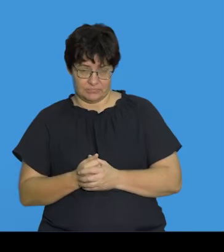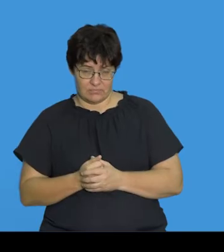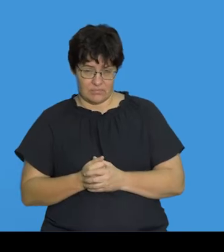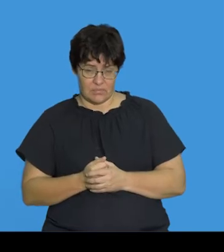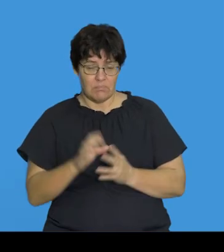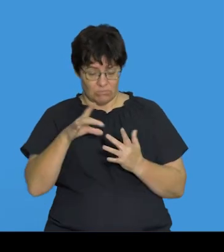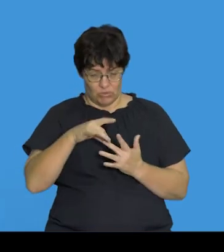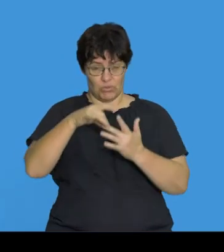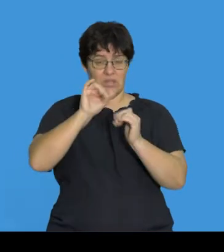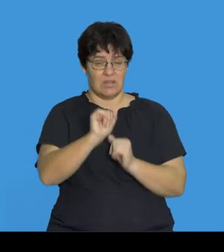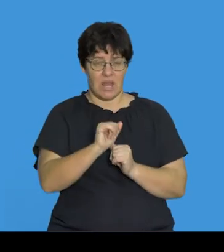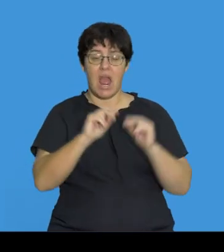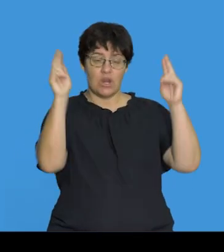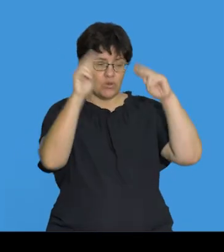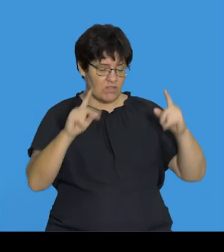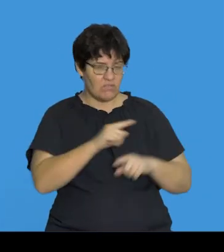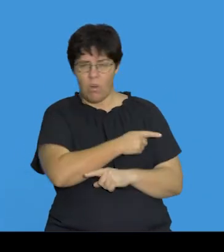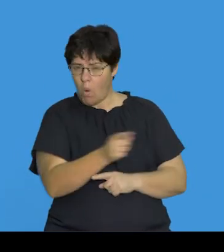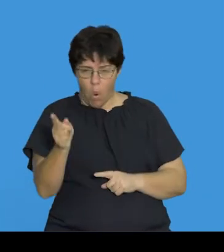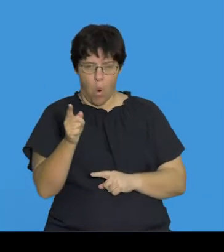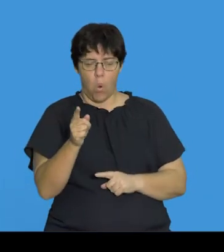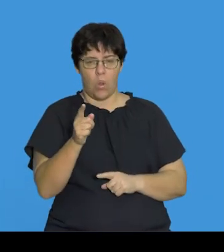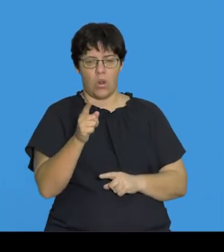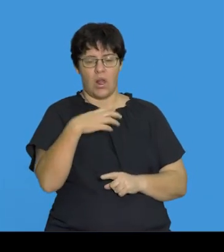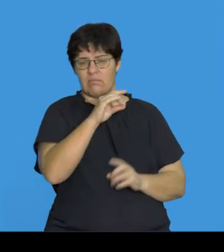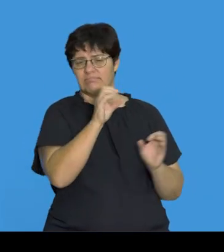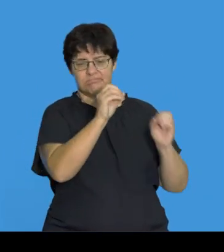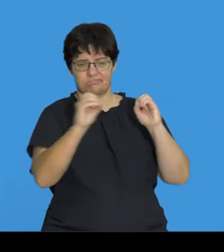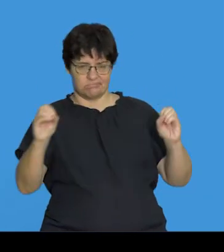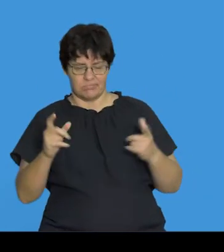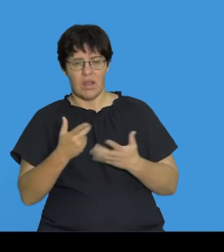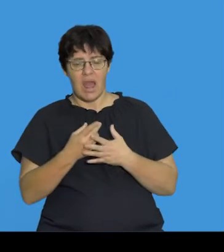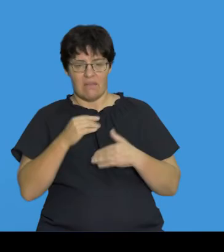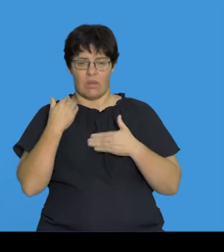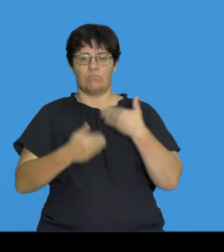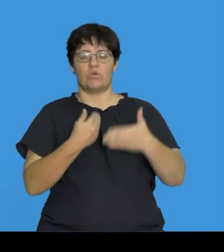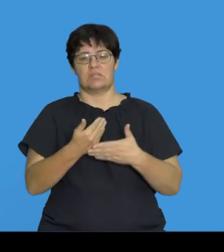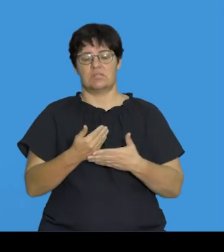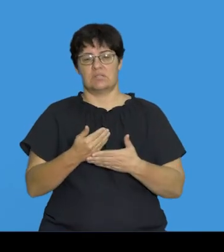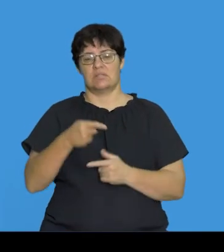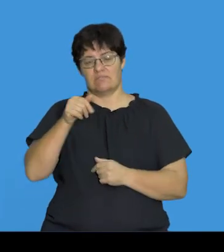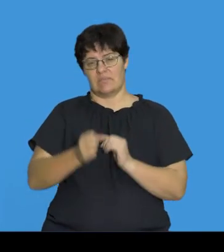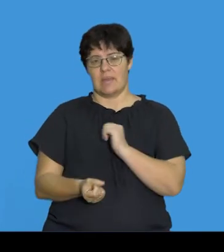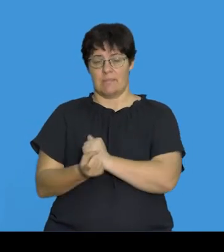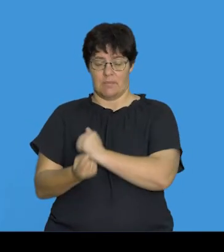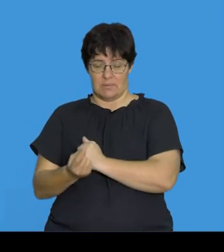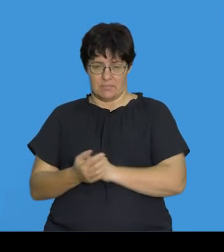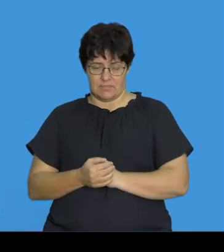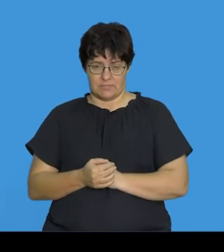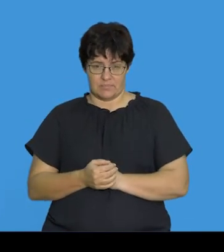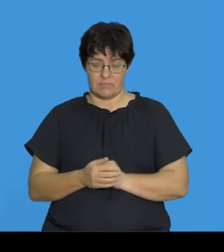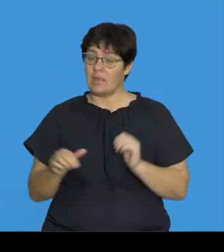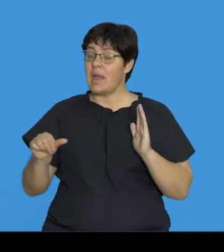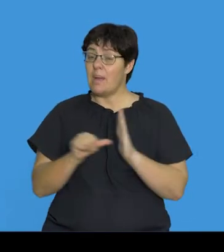unique, and that it is also universal to every species that has the process, that carries out the process of protein synthesis. What